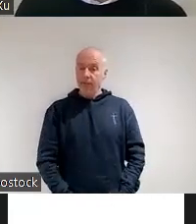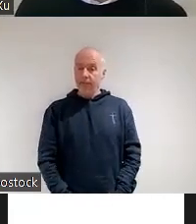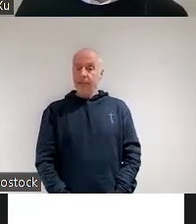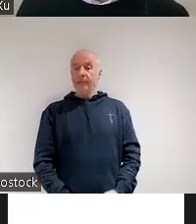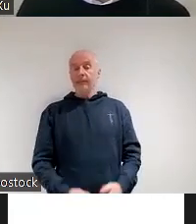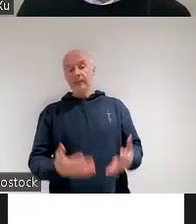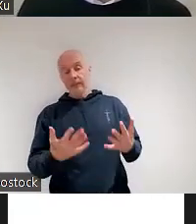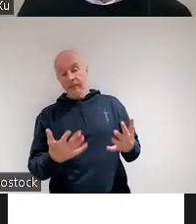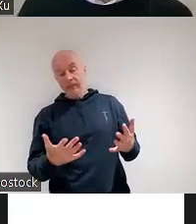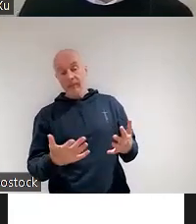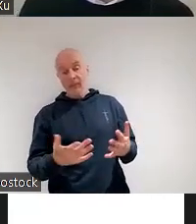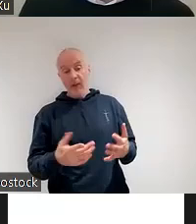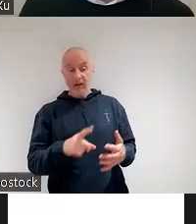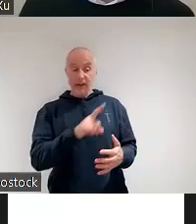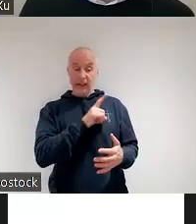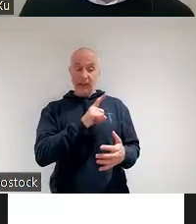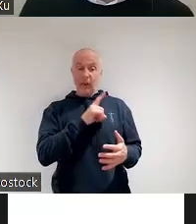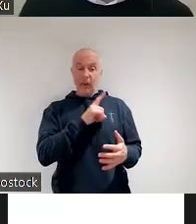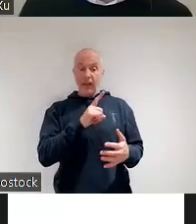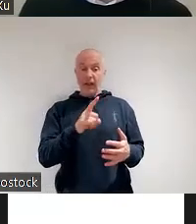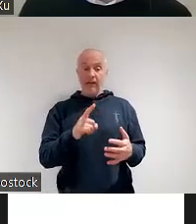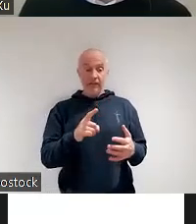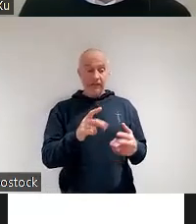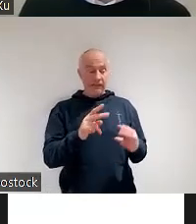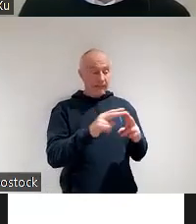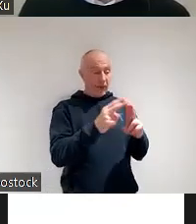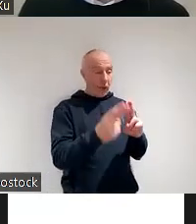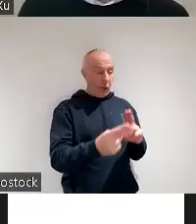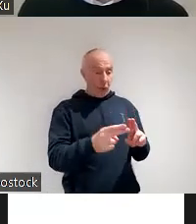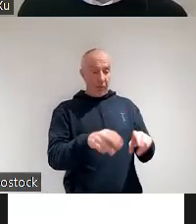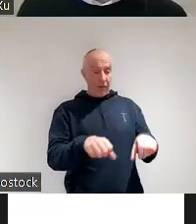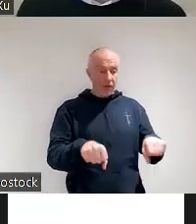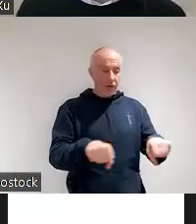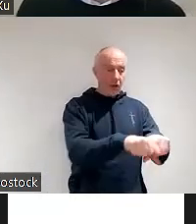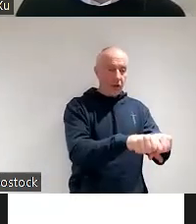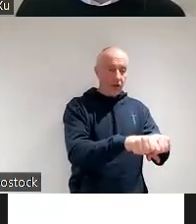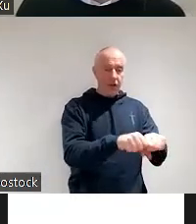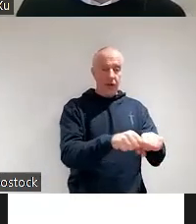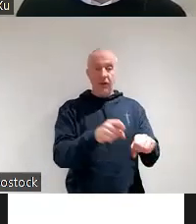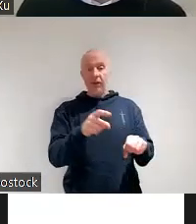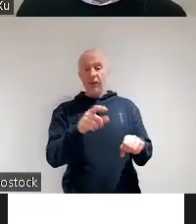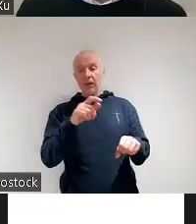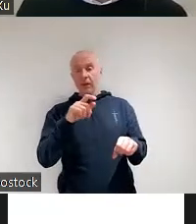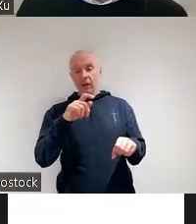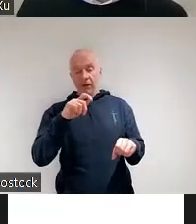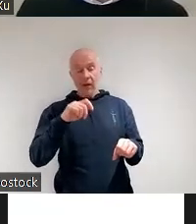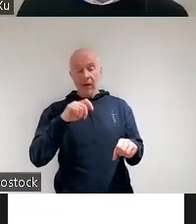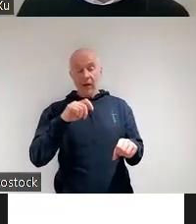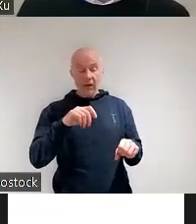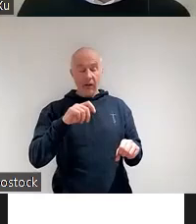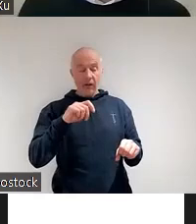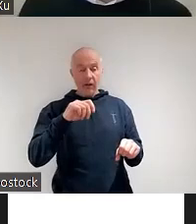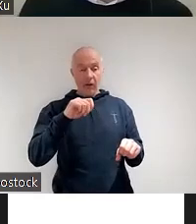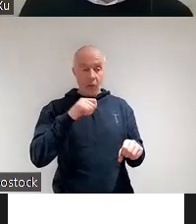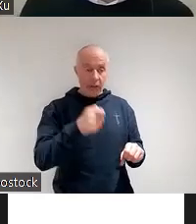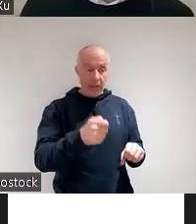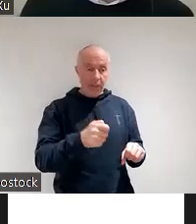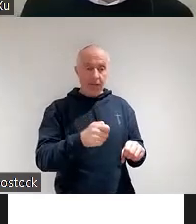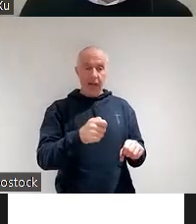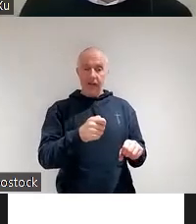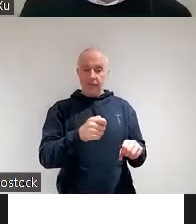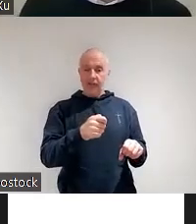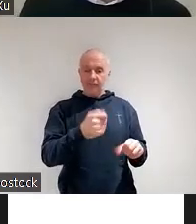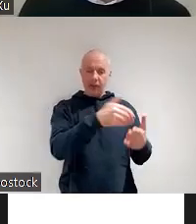that is the reason why the home chargers or the chargers which we sell to the workplace is going to be the main volumes in